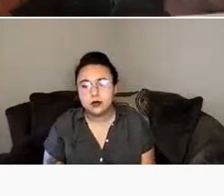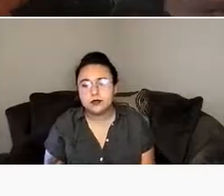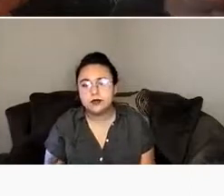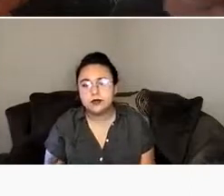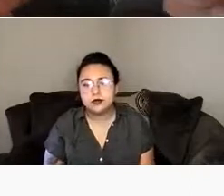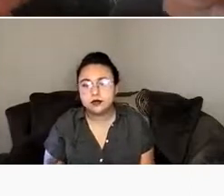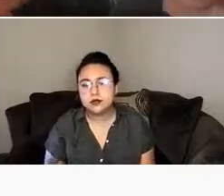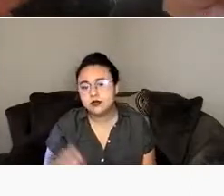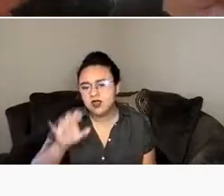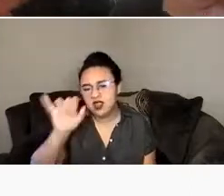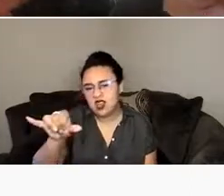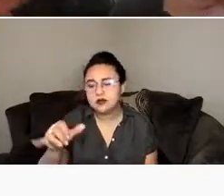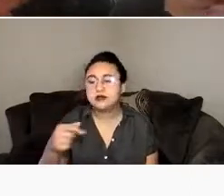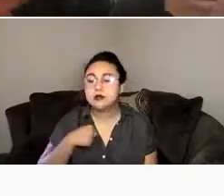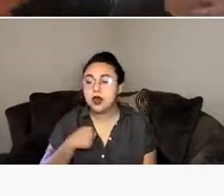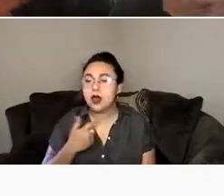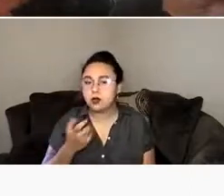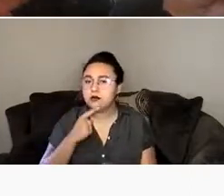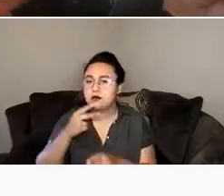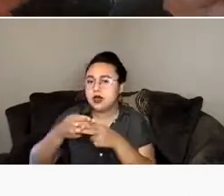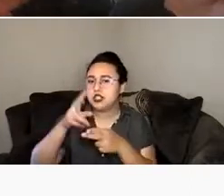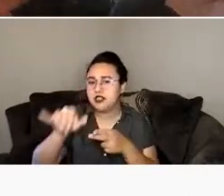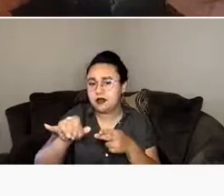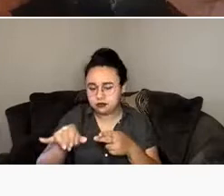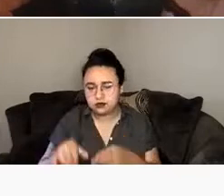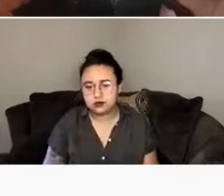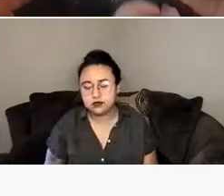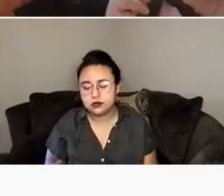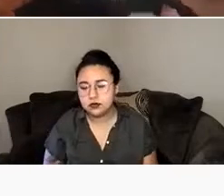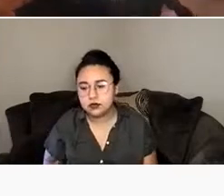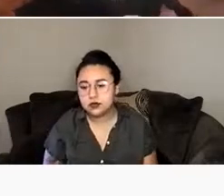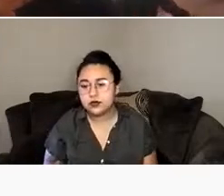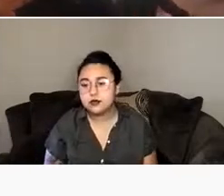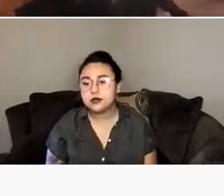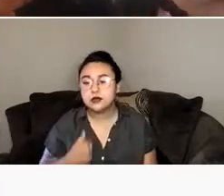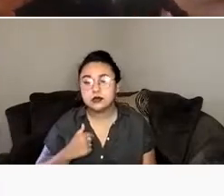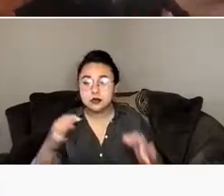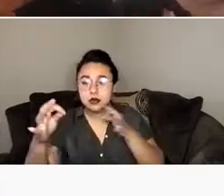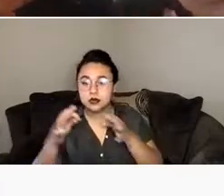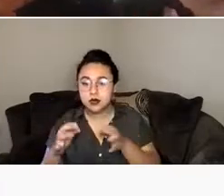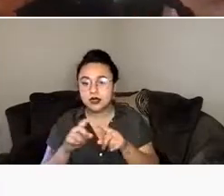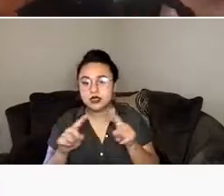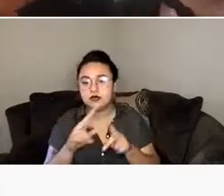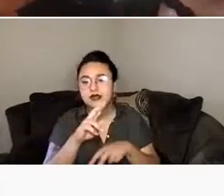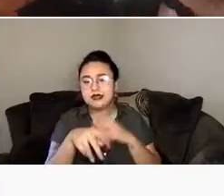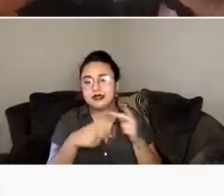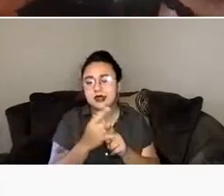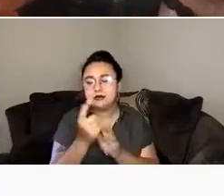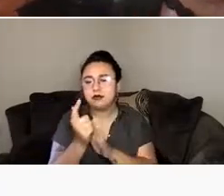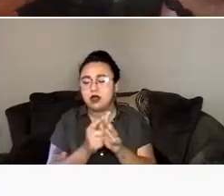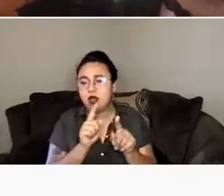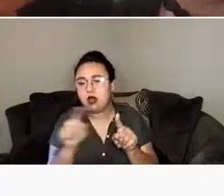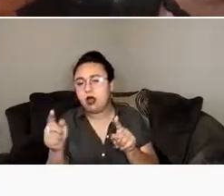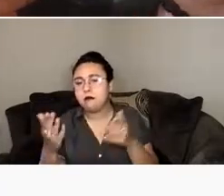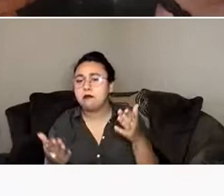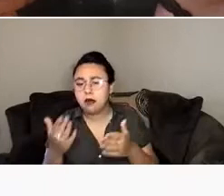And yeah, so I just, wanted to point that. I wanted to, kind of explain the different types of laws that may